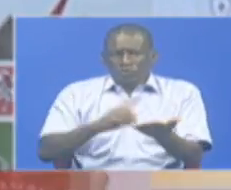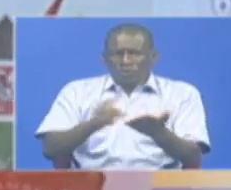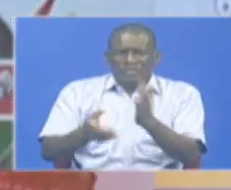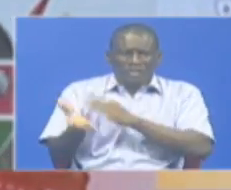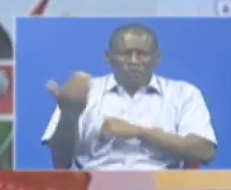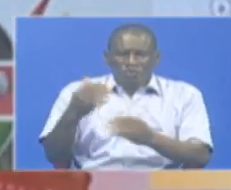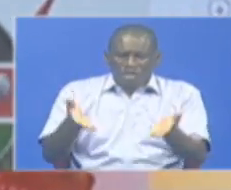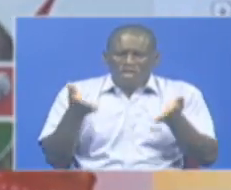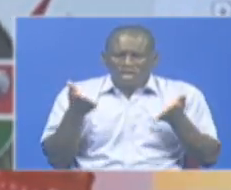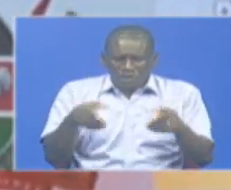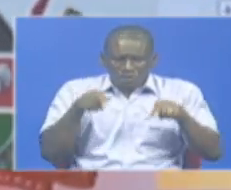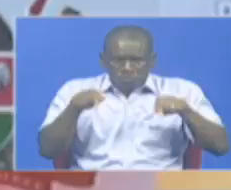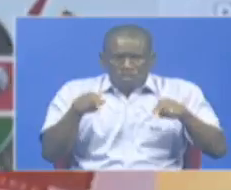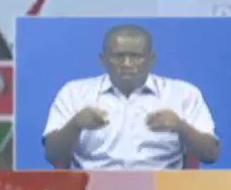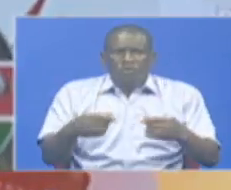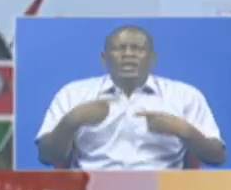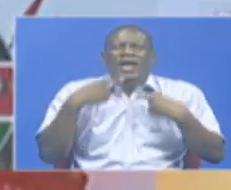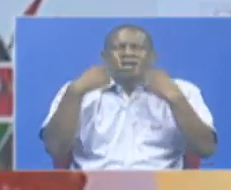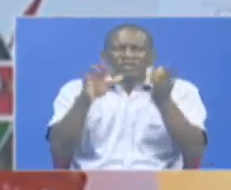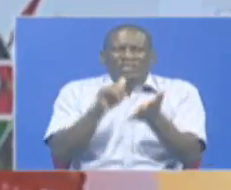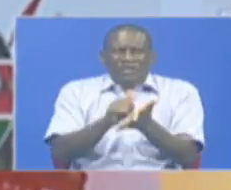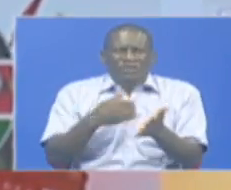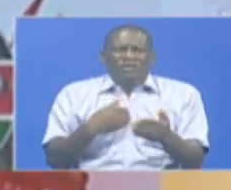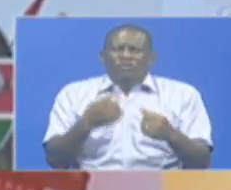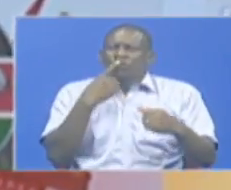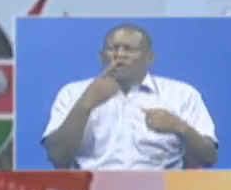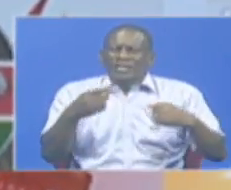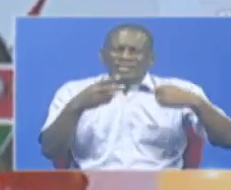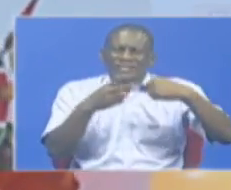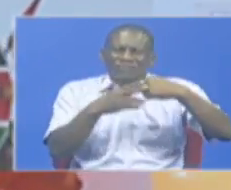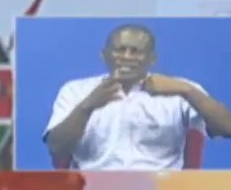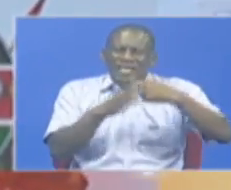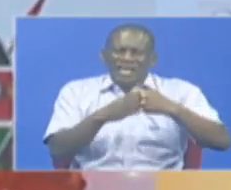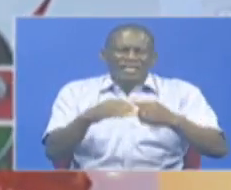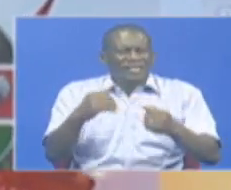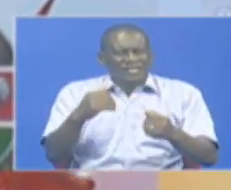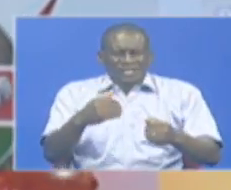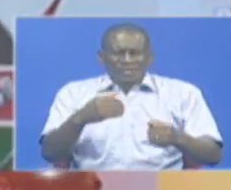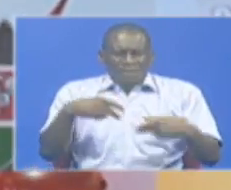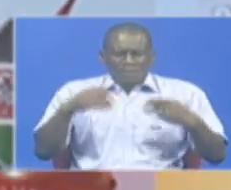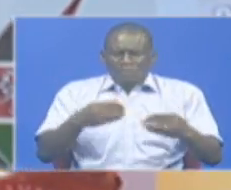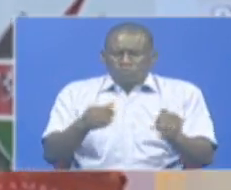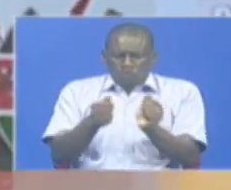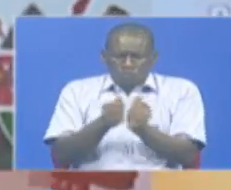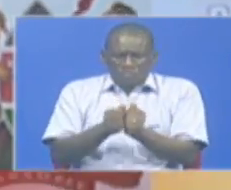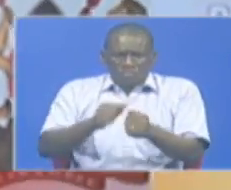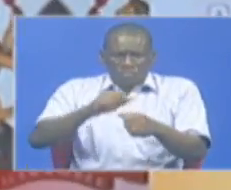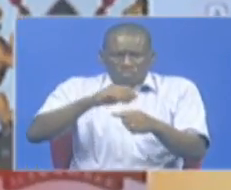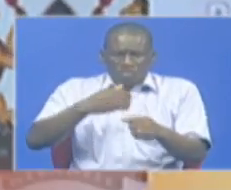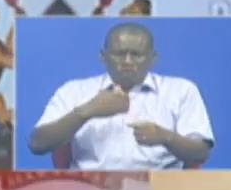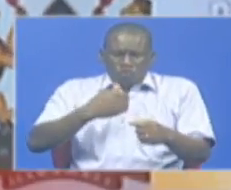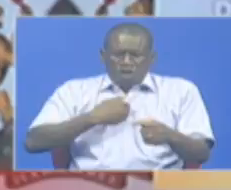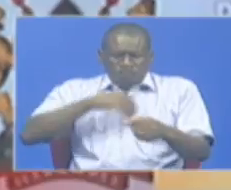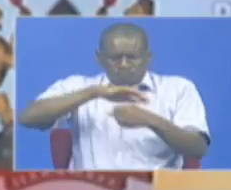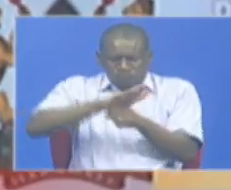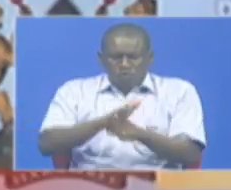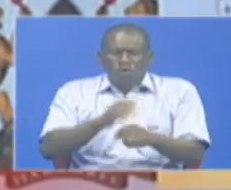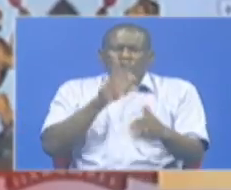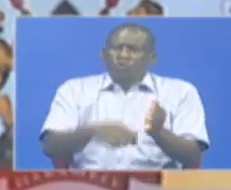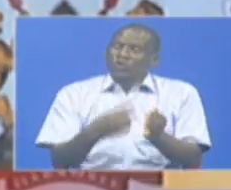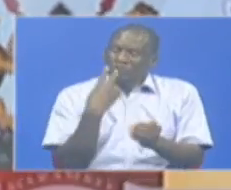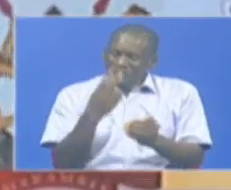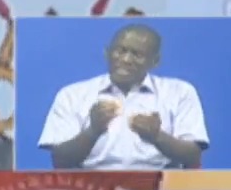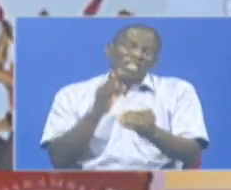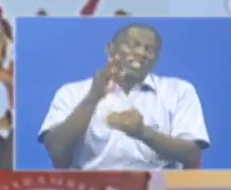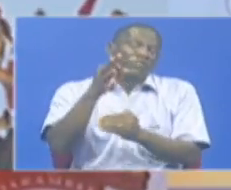right now, today, we announced we have 179 cases, and for that, we should be grateful. However, what we do see coming in the